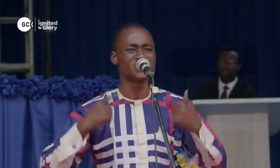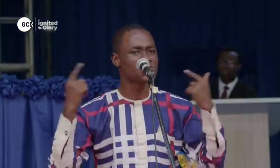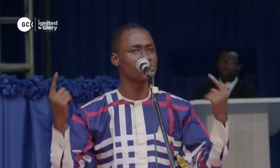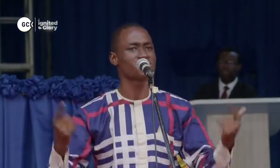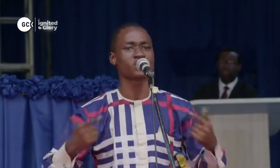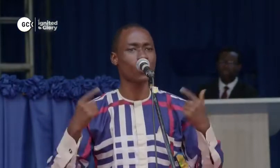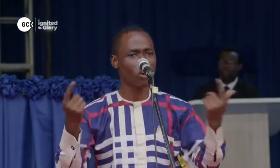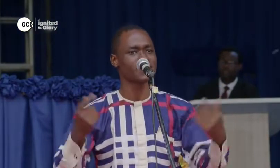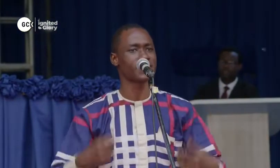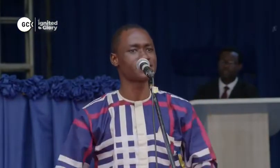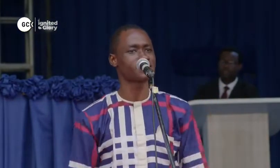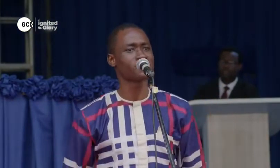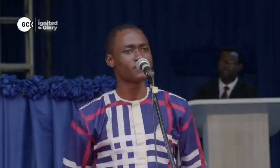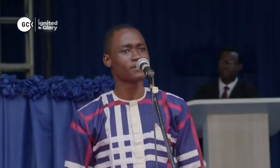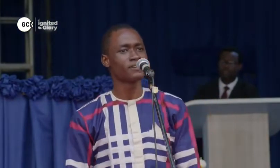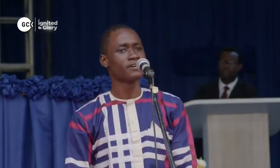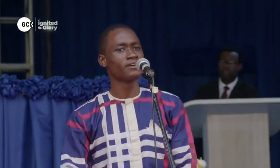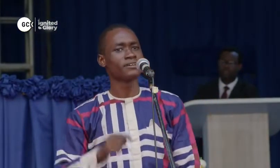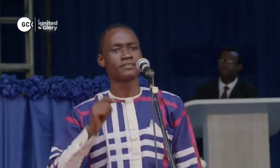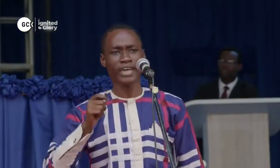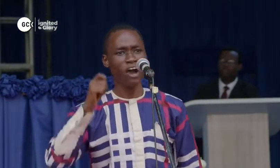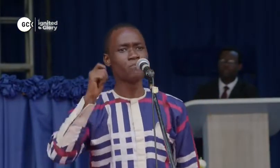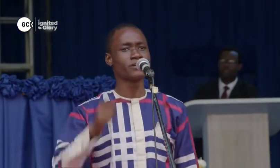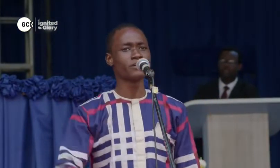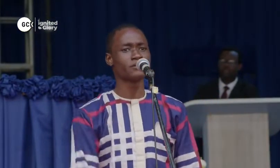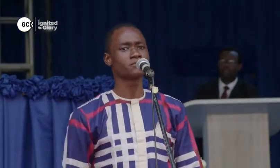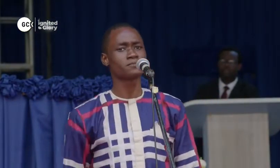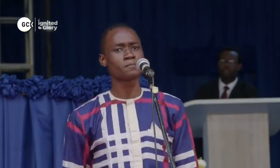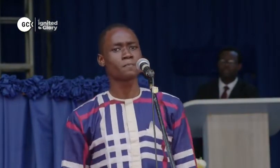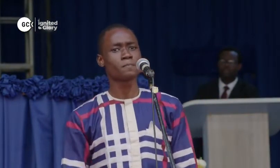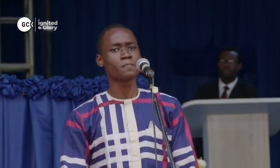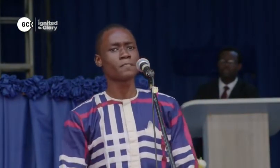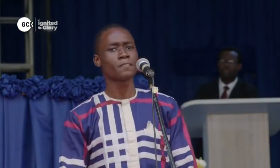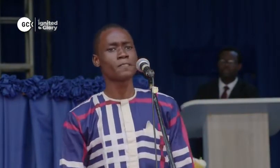where Jesus is a constant? Tell me.